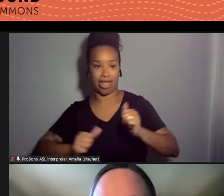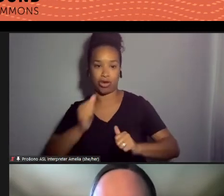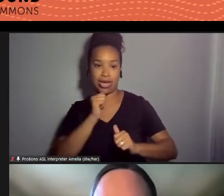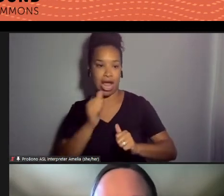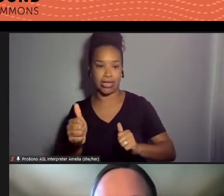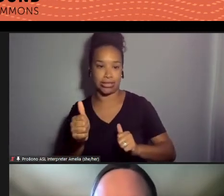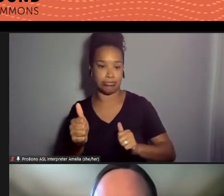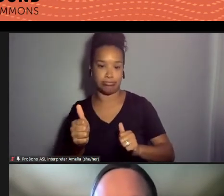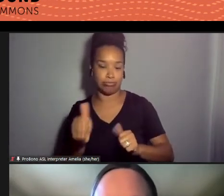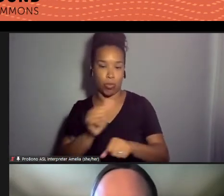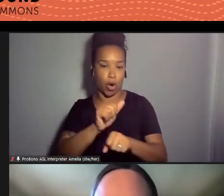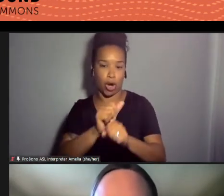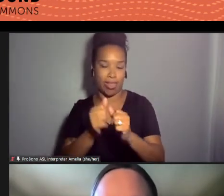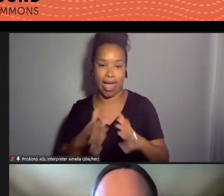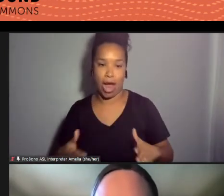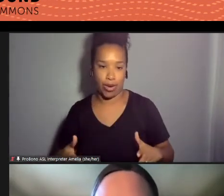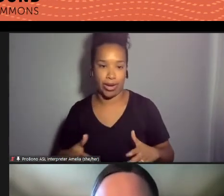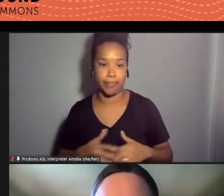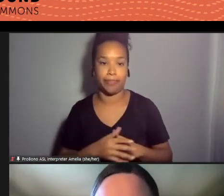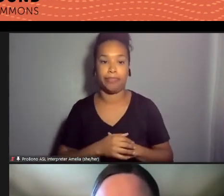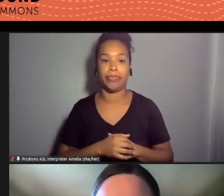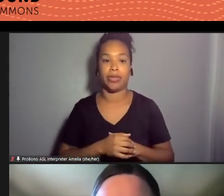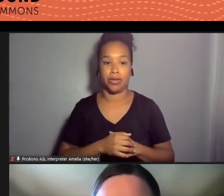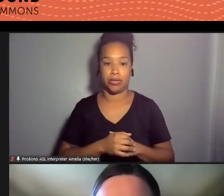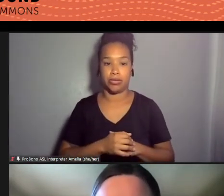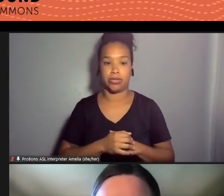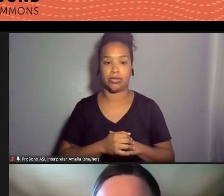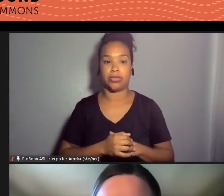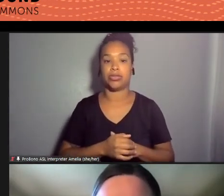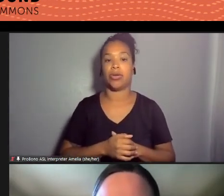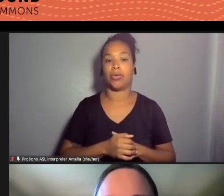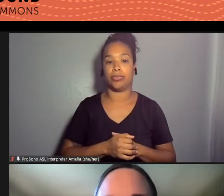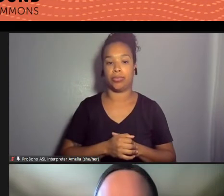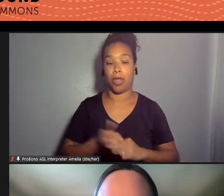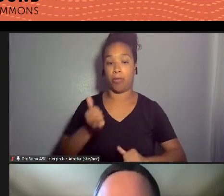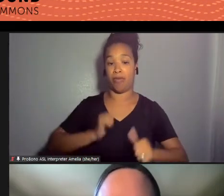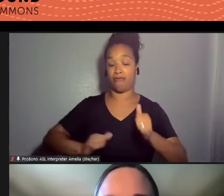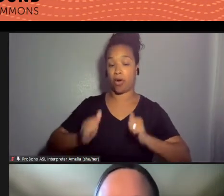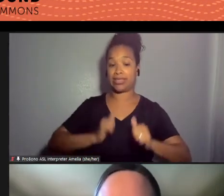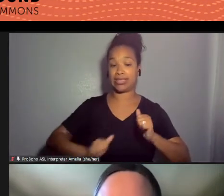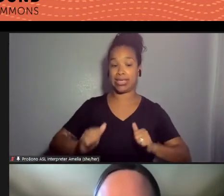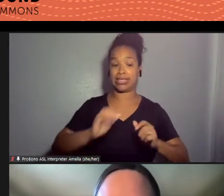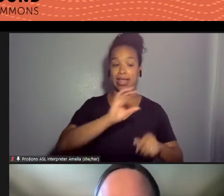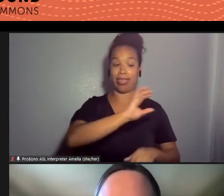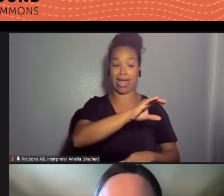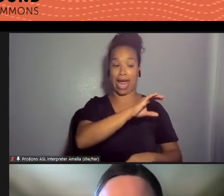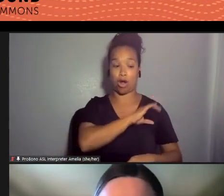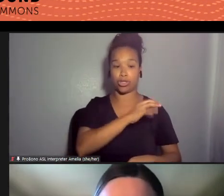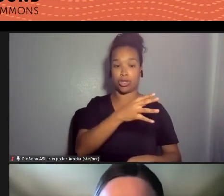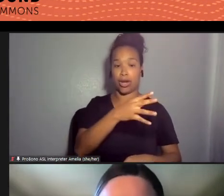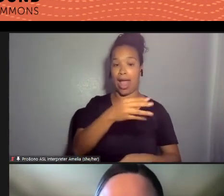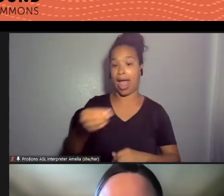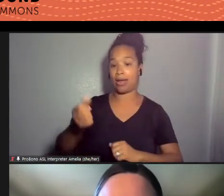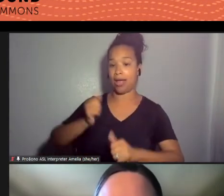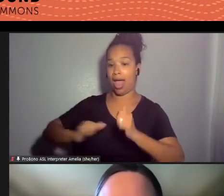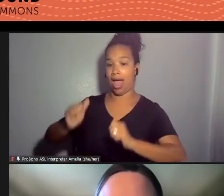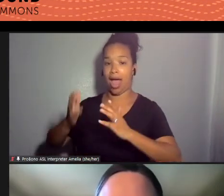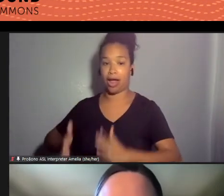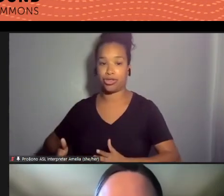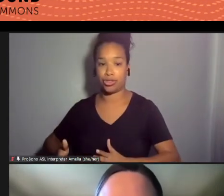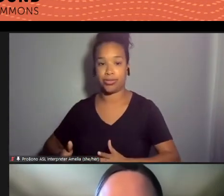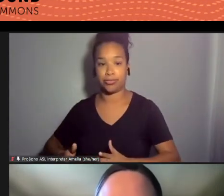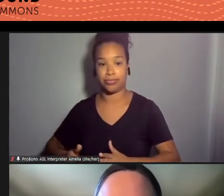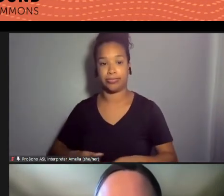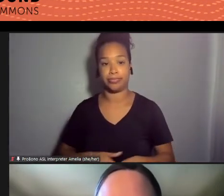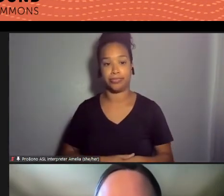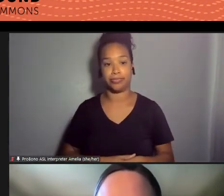So the performance is the character plus the actor, you know, or a kitchen sink drama. No one's ever hired me to do